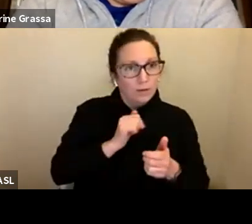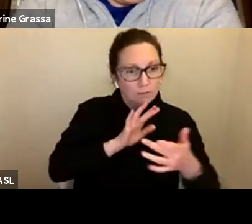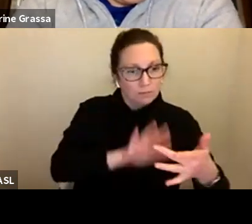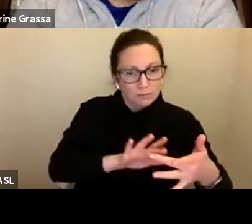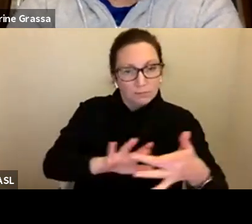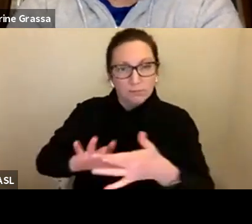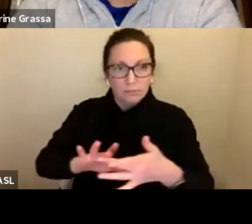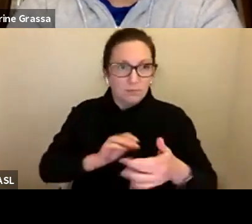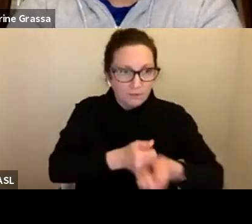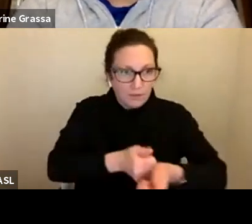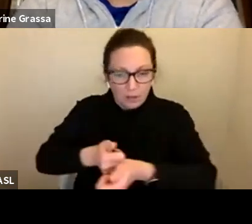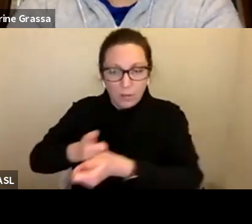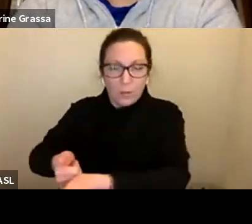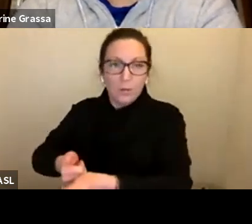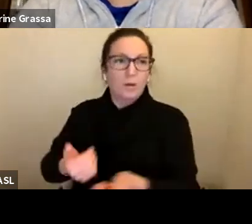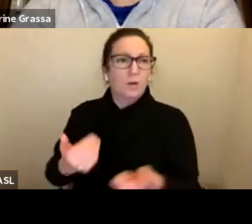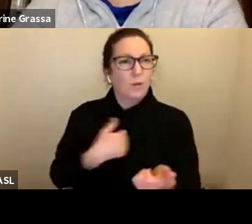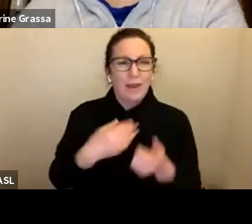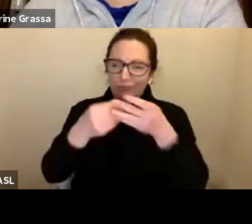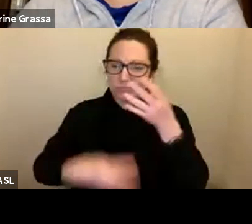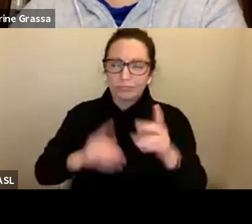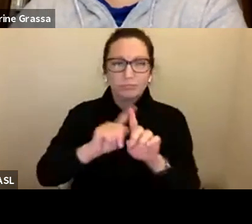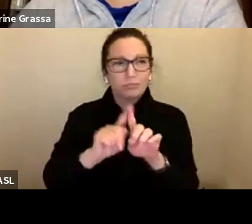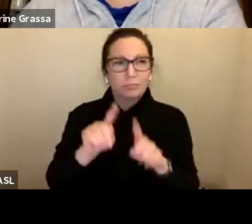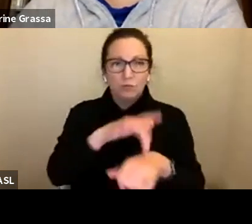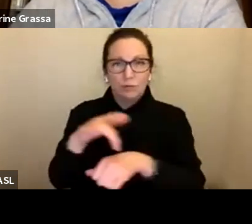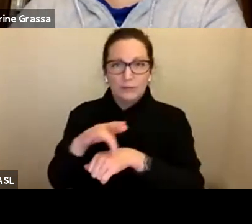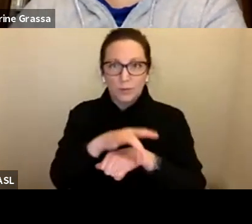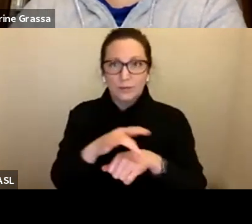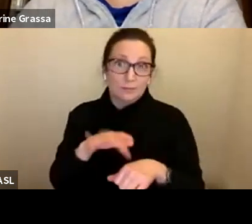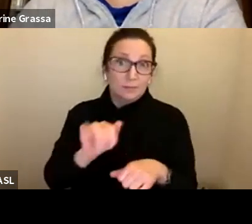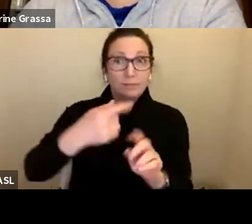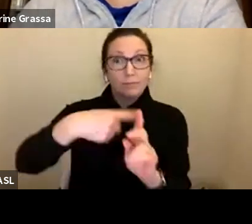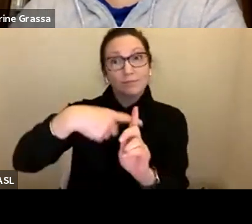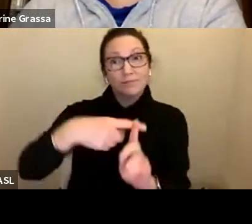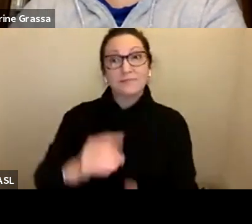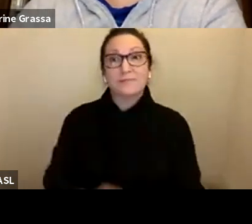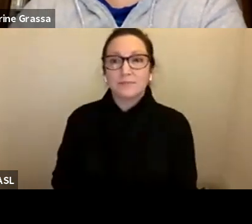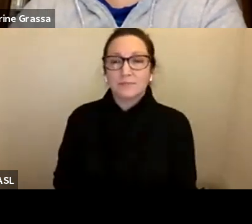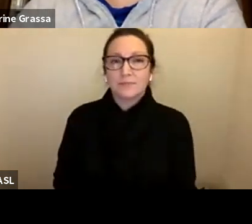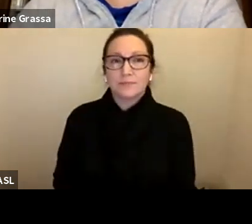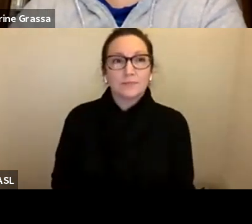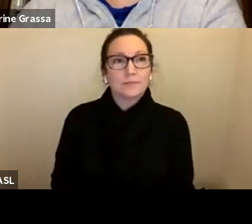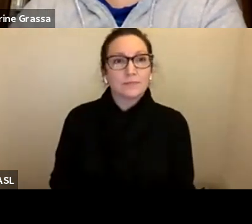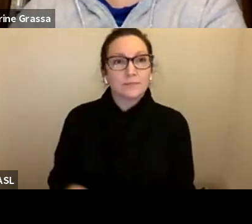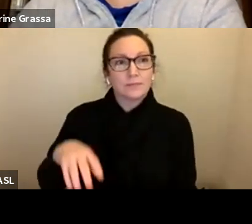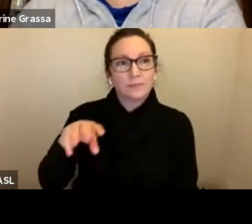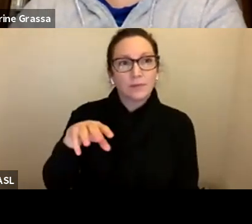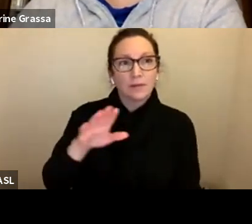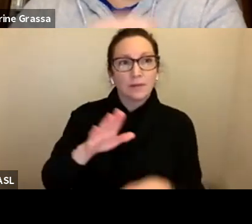We have a lot of resources available to us, and so that's a good thing. Mr.